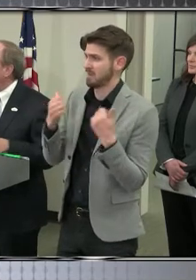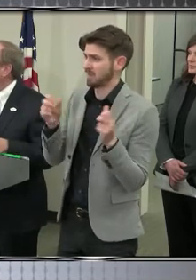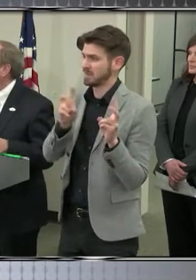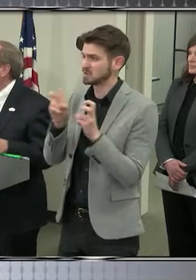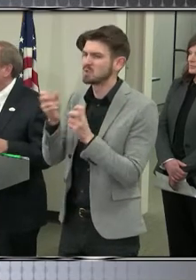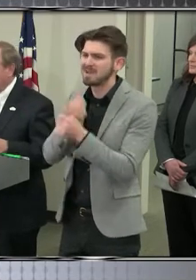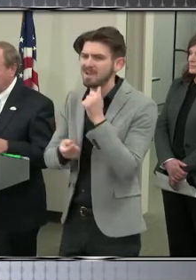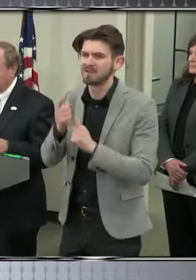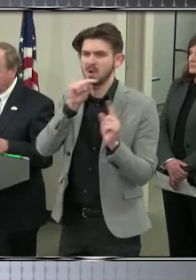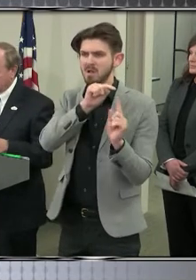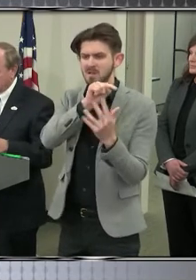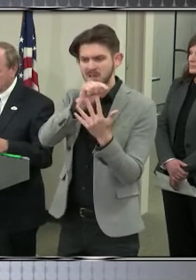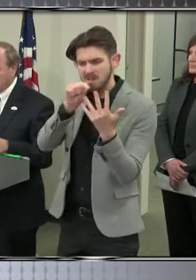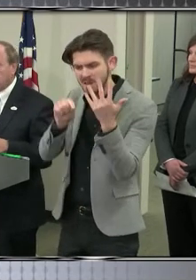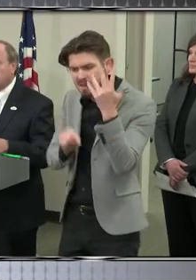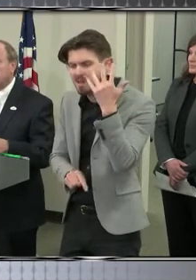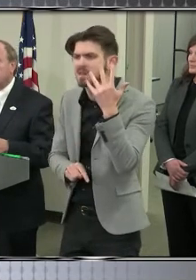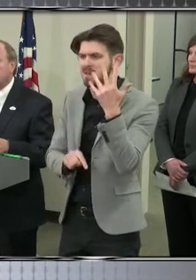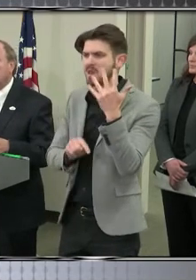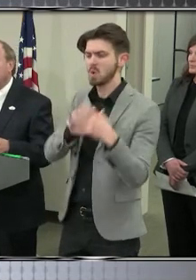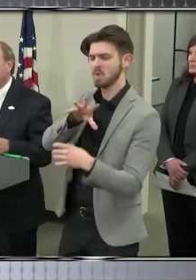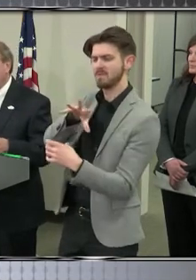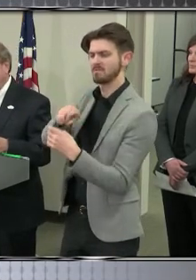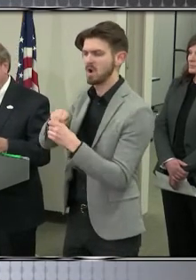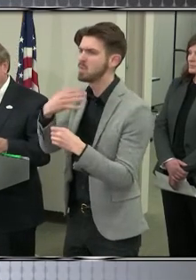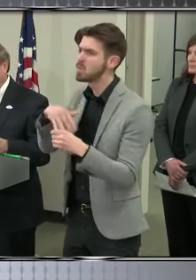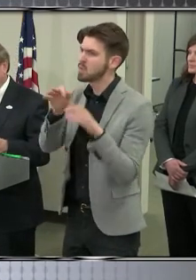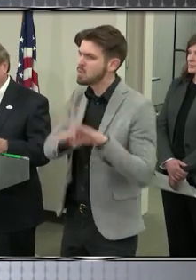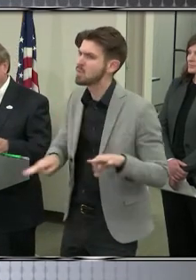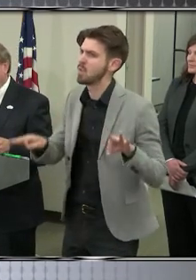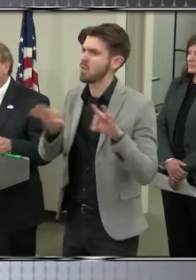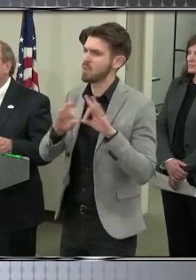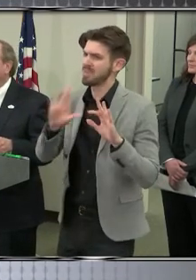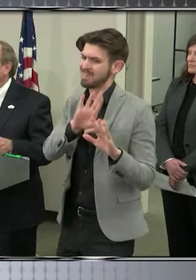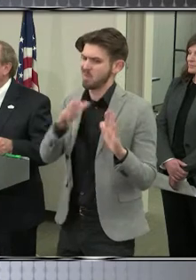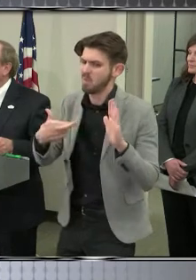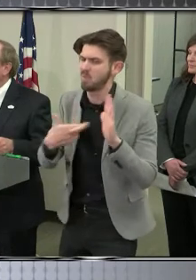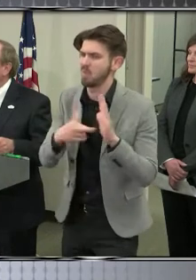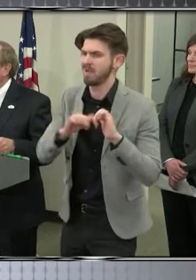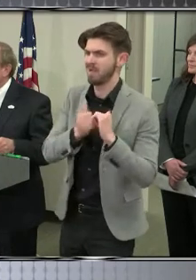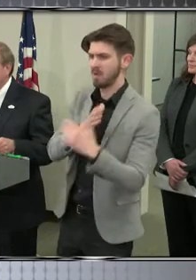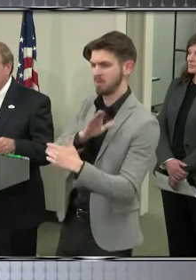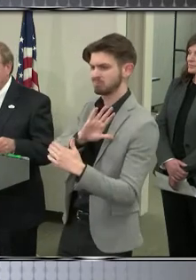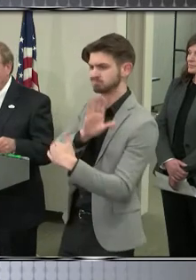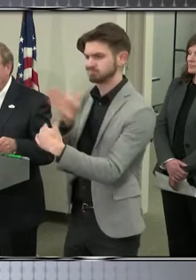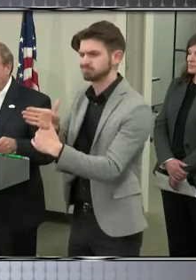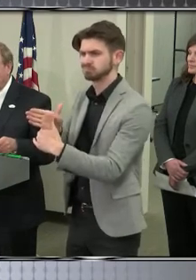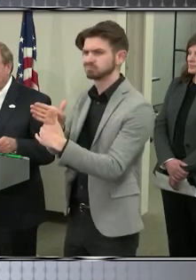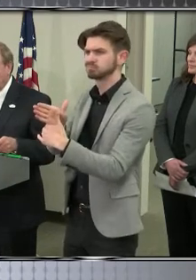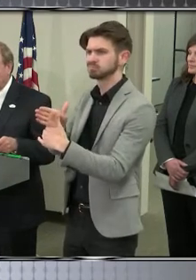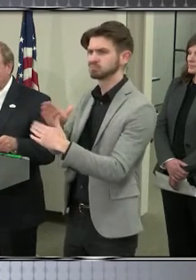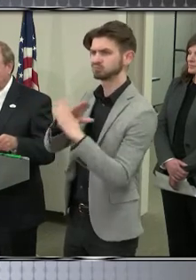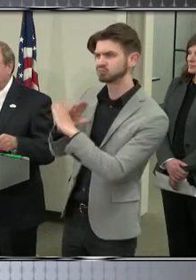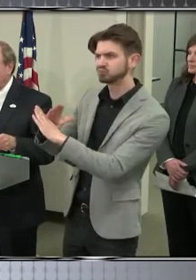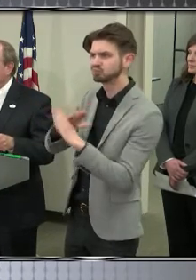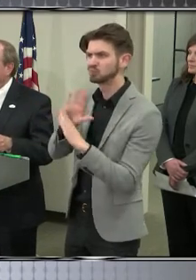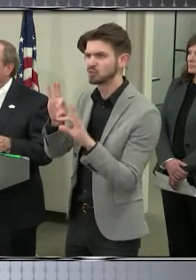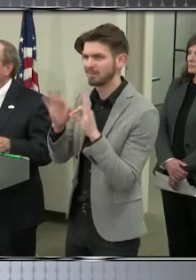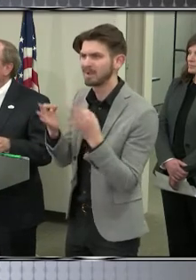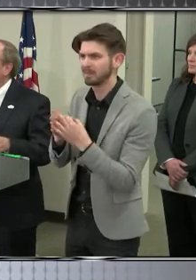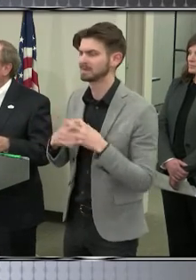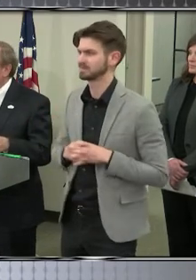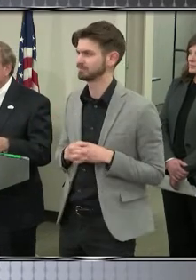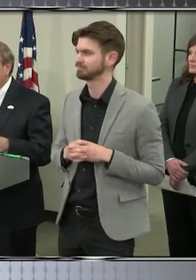important role in protecting yourselves and your families. Please be attentive to credible sources of